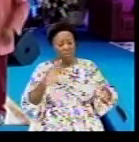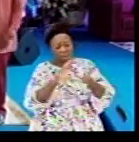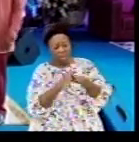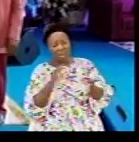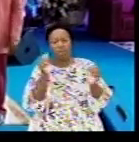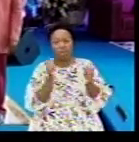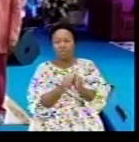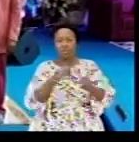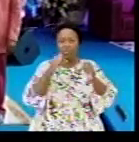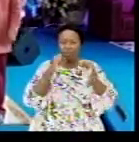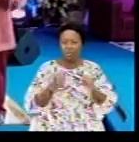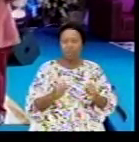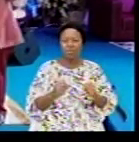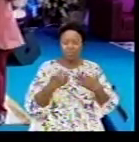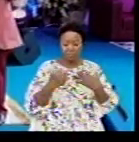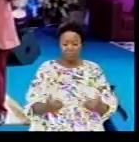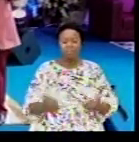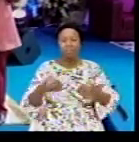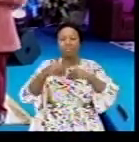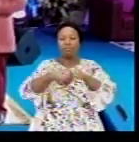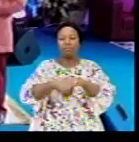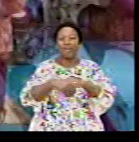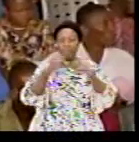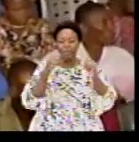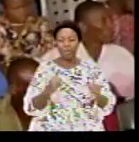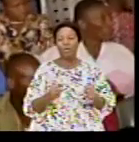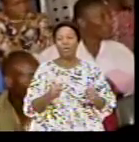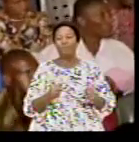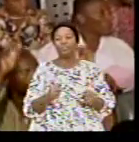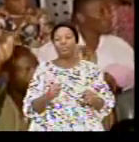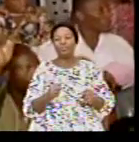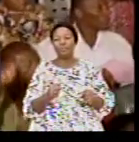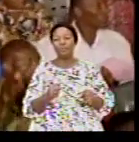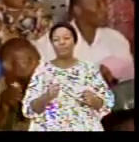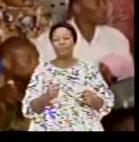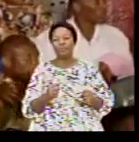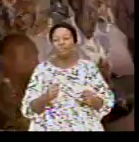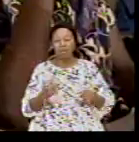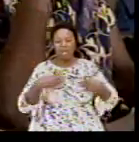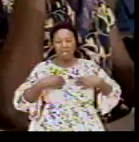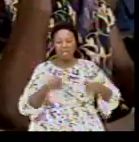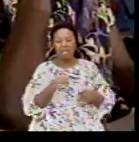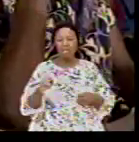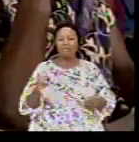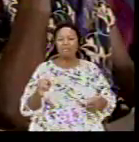with power. Tonight, power, amen. Healing, amen.